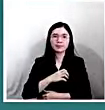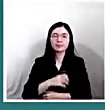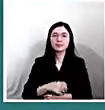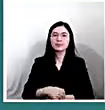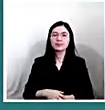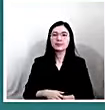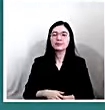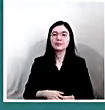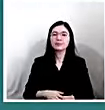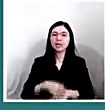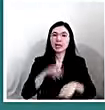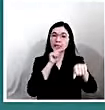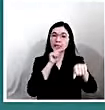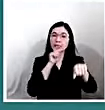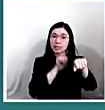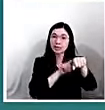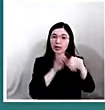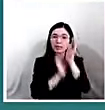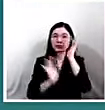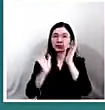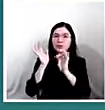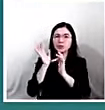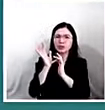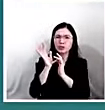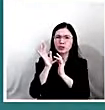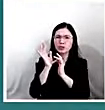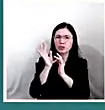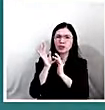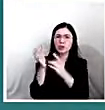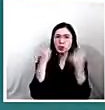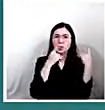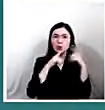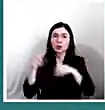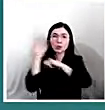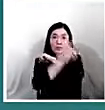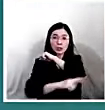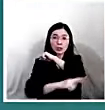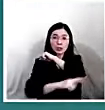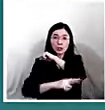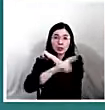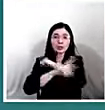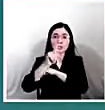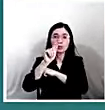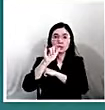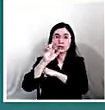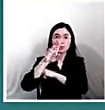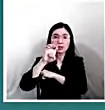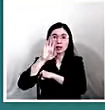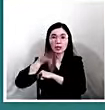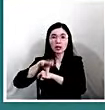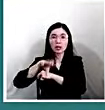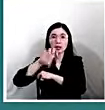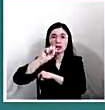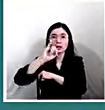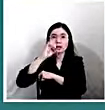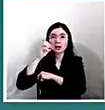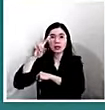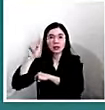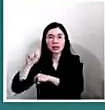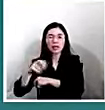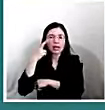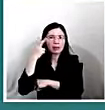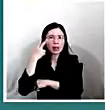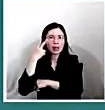At that time, Jesus withdrew to the region of Tyre and Sidon. And behold, a Canaanite